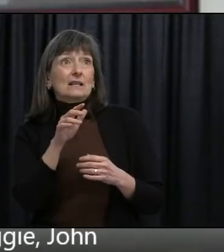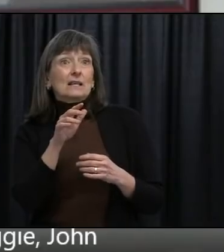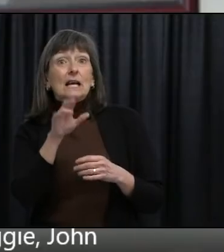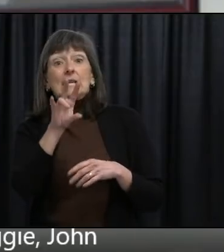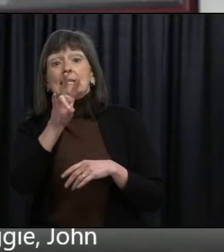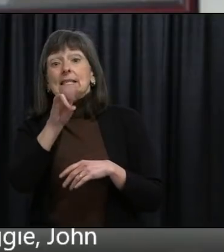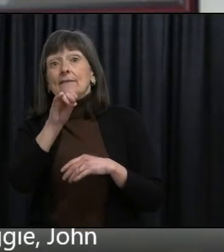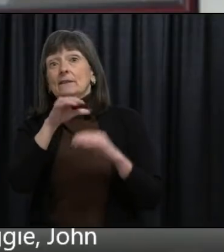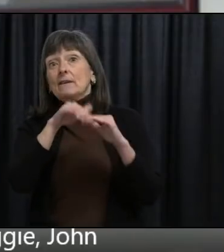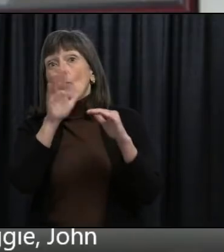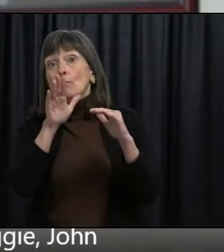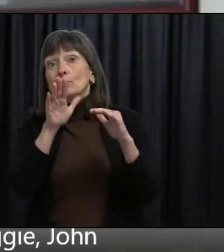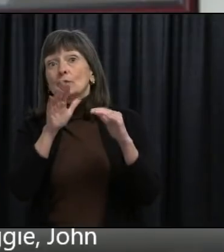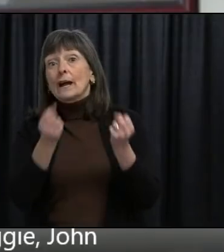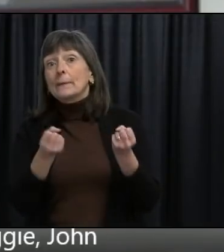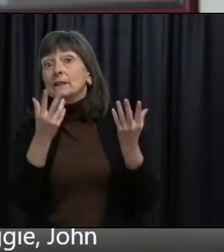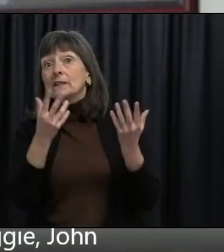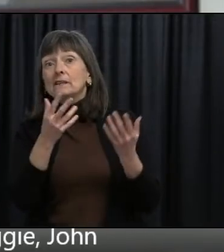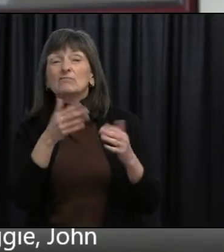70 and over.